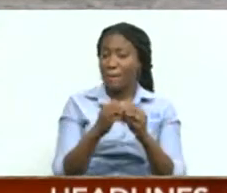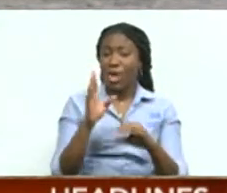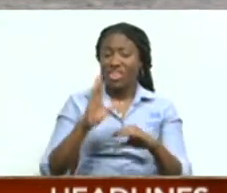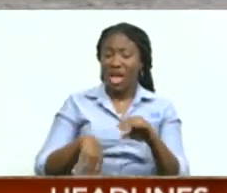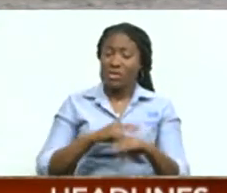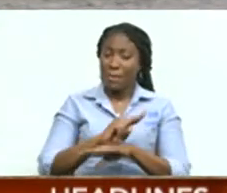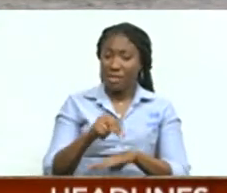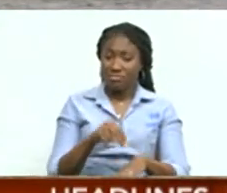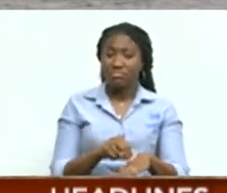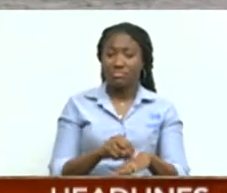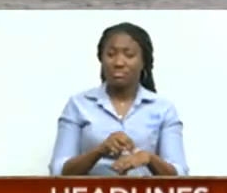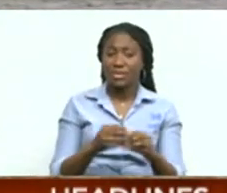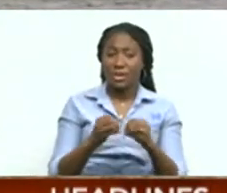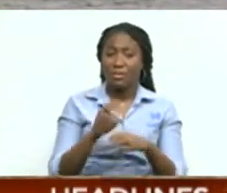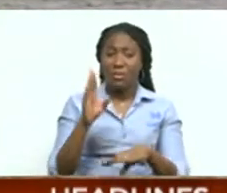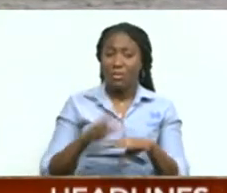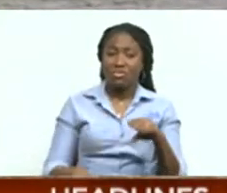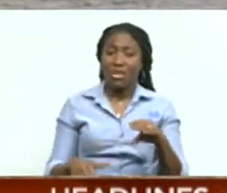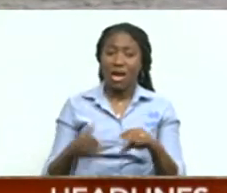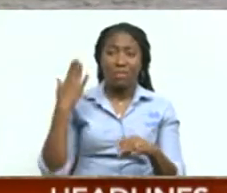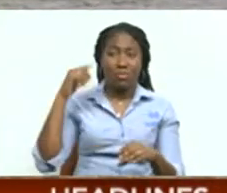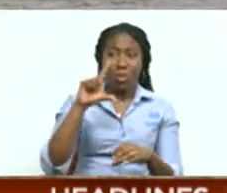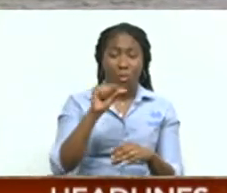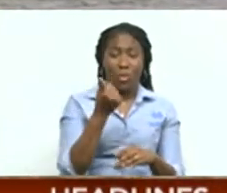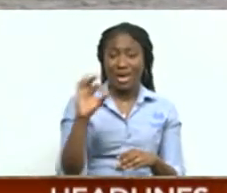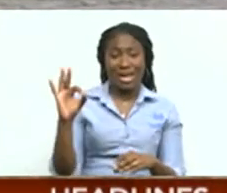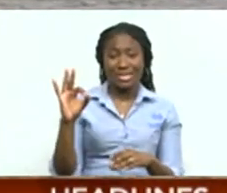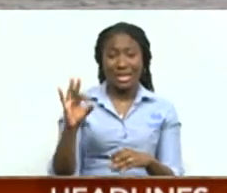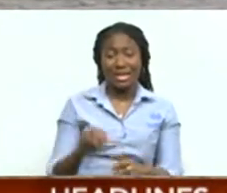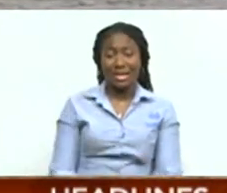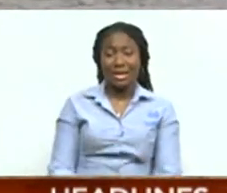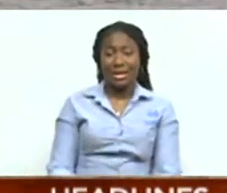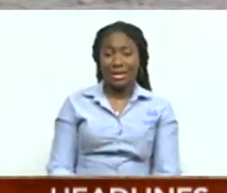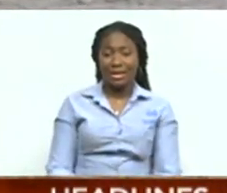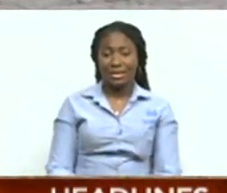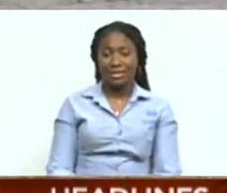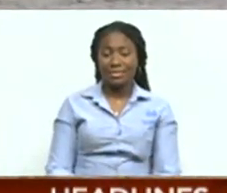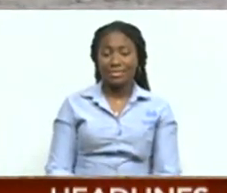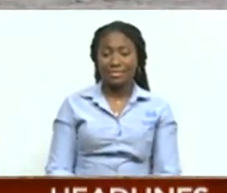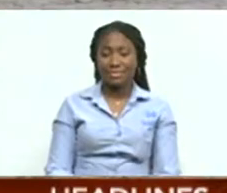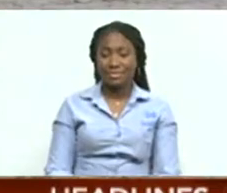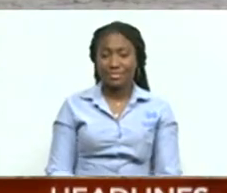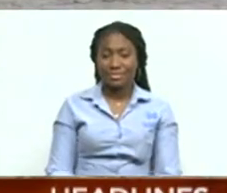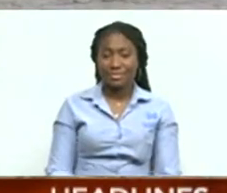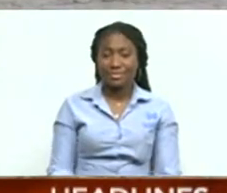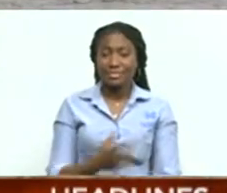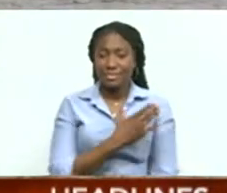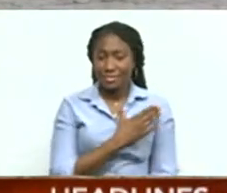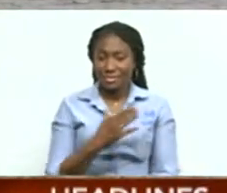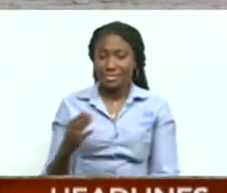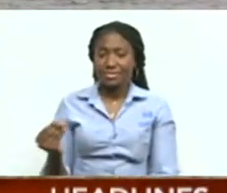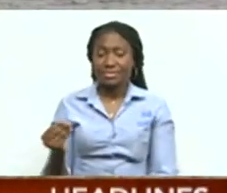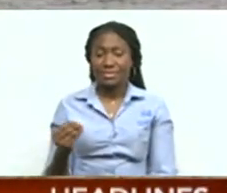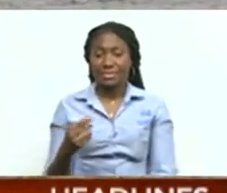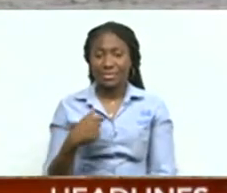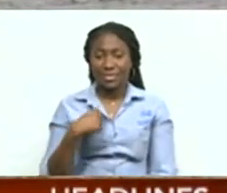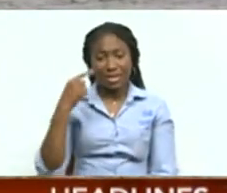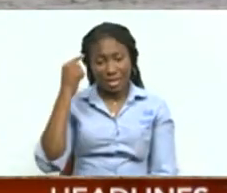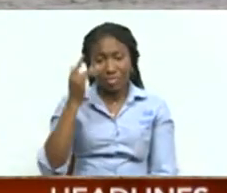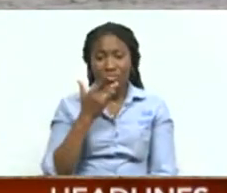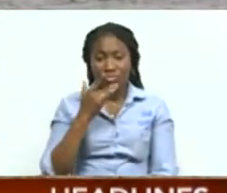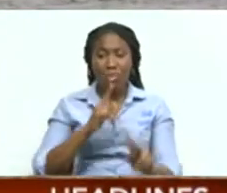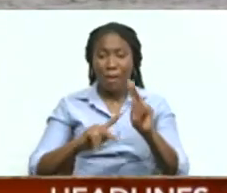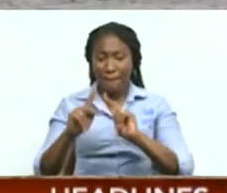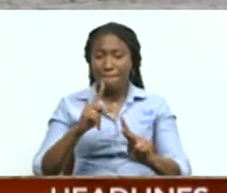than we've seen even in 2019. And as such, my recommendation would be that people stay away from